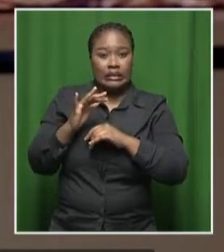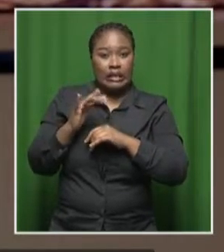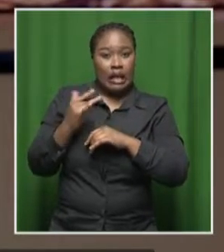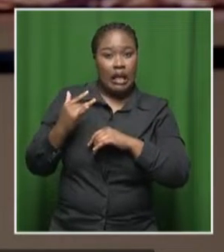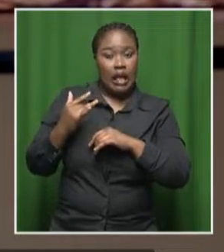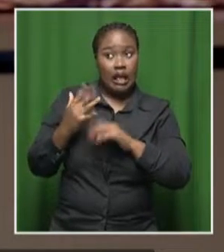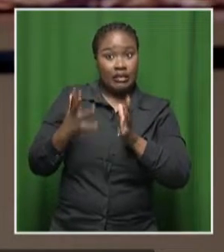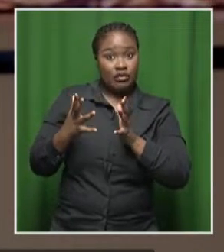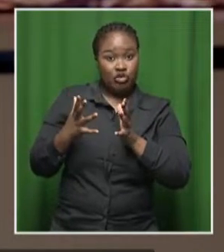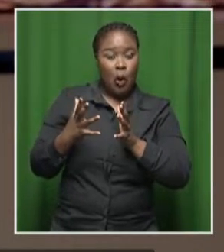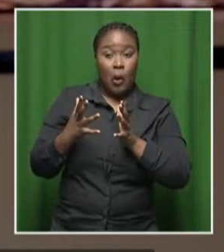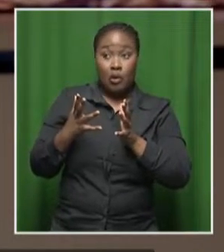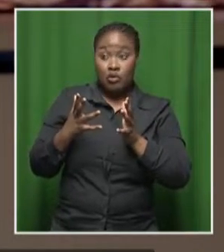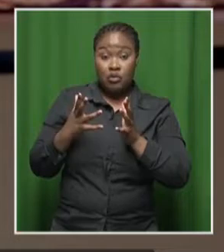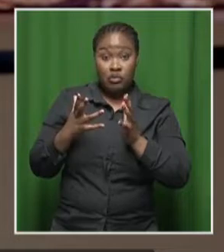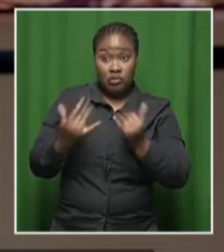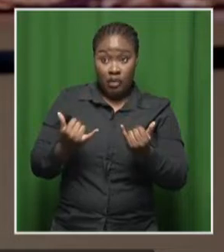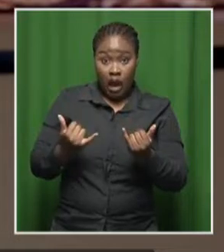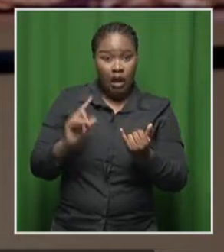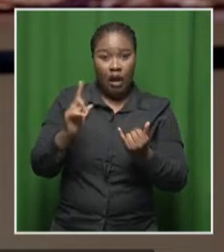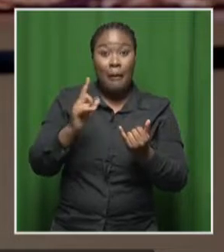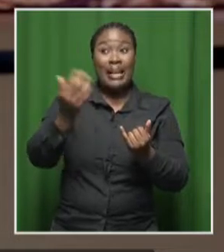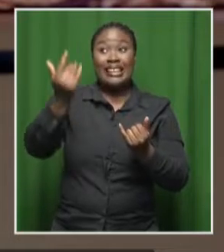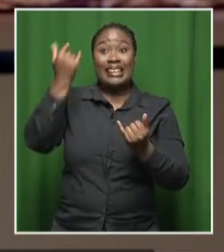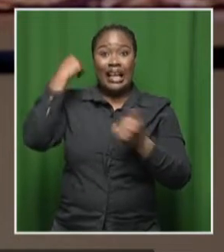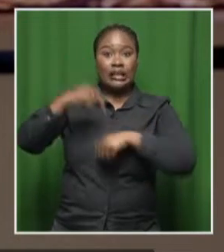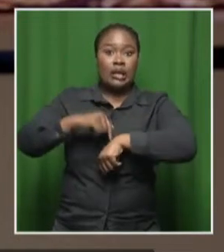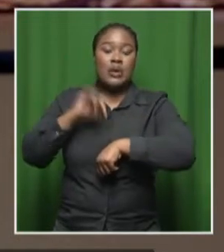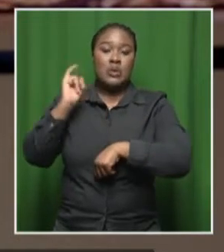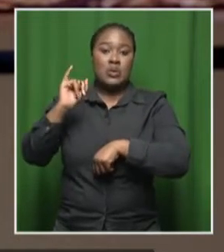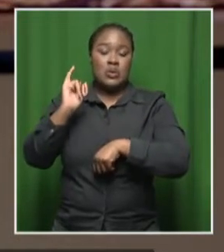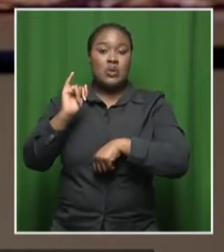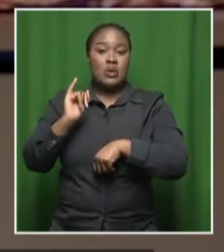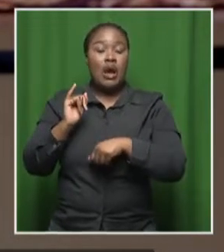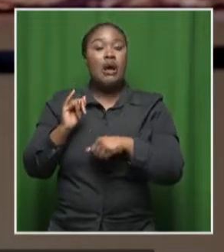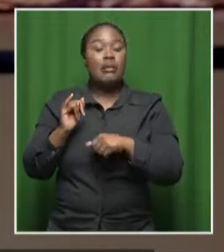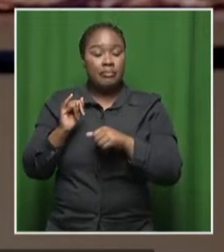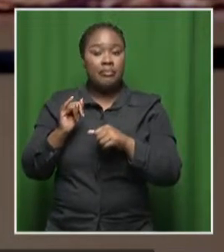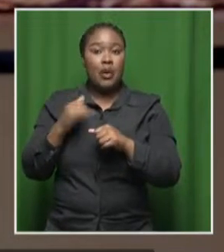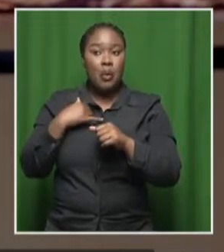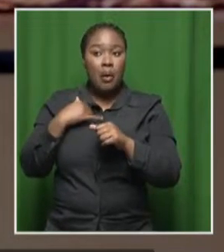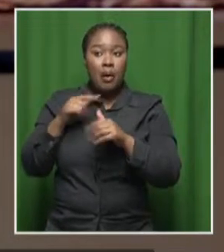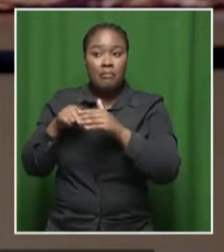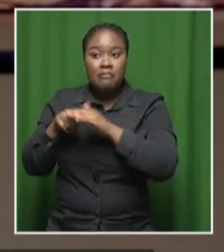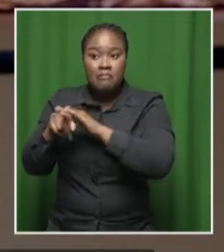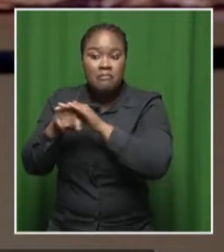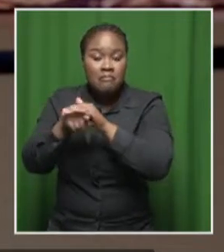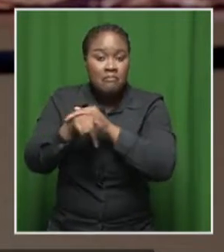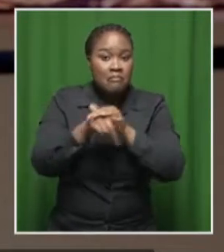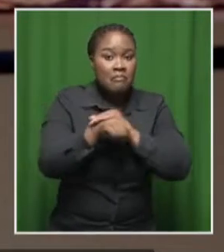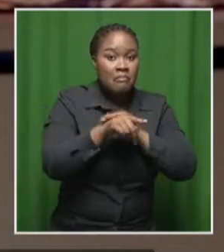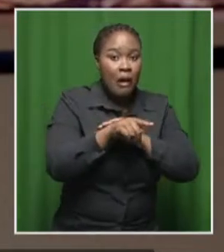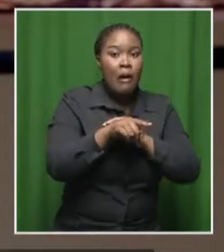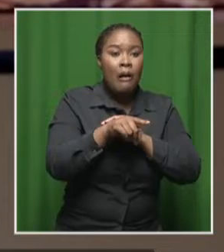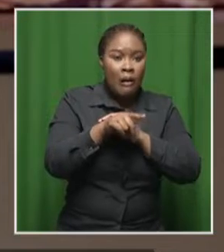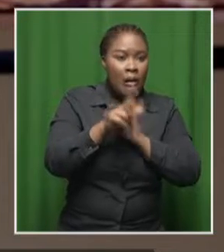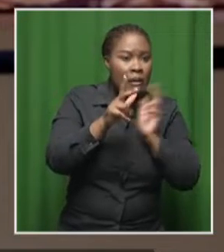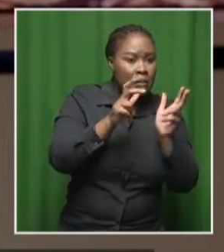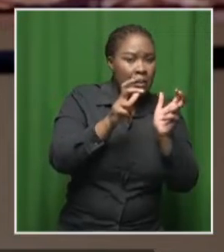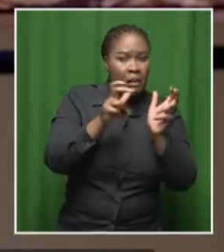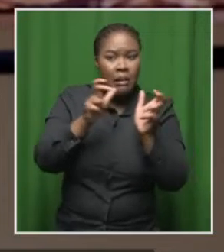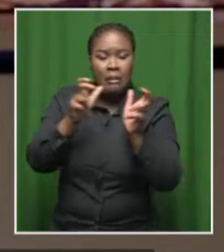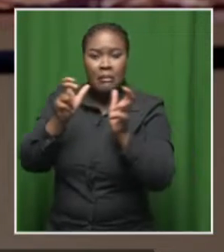what Hillbrow is like, or all of Hillbrow is at that density. But it was extraordinary to go into a space where people were living at